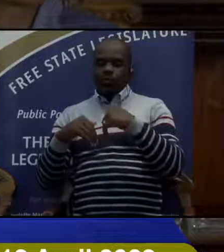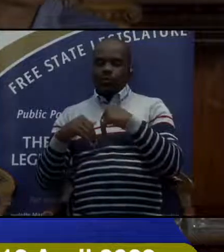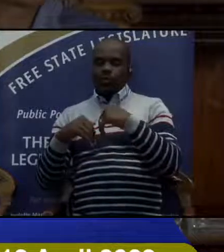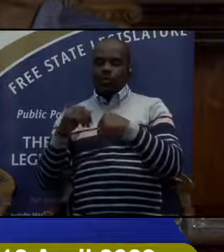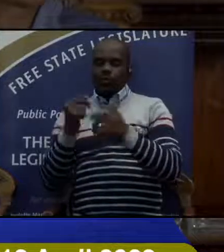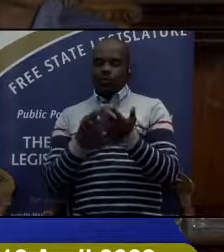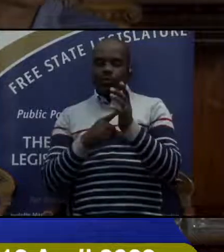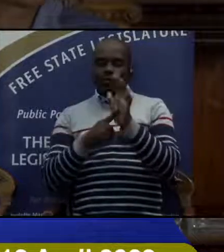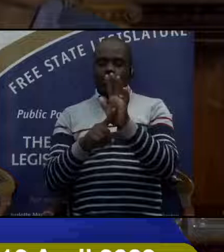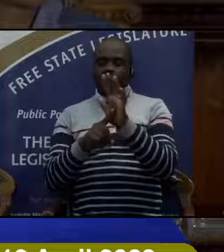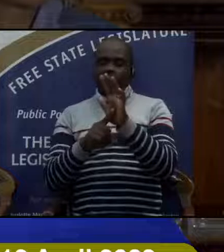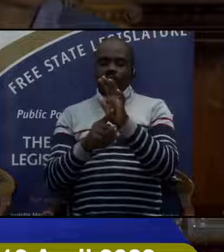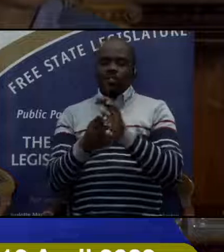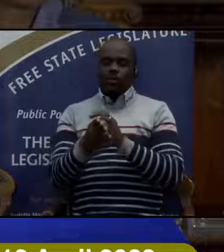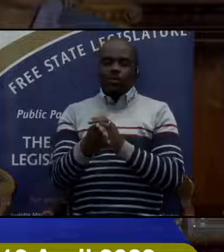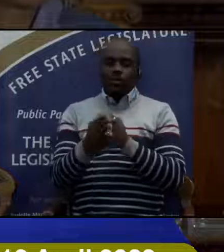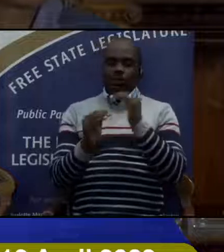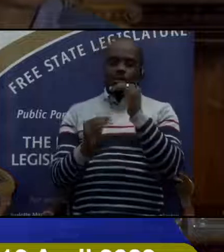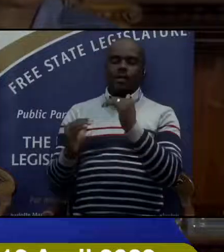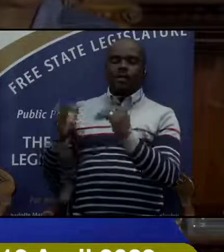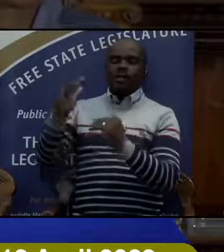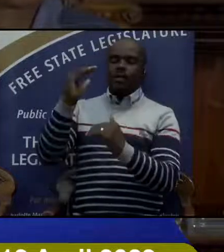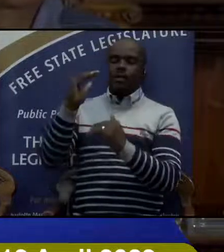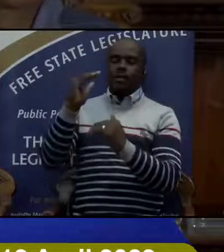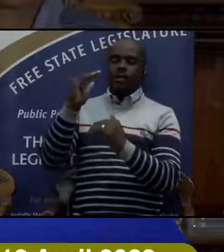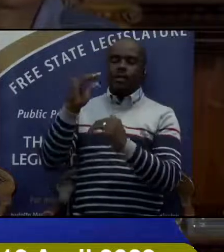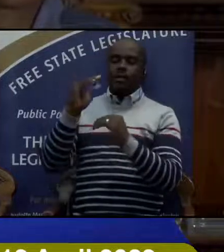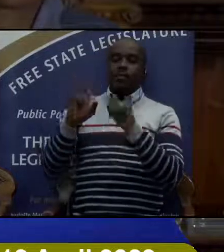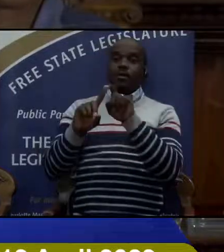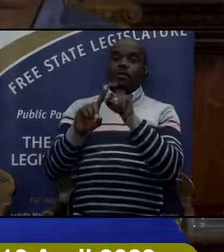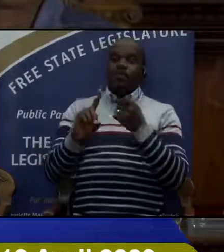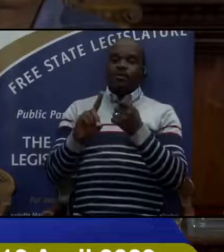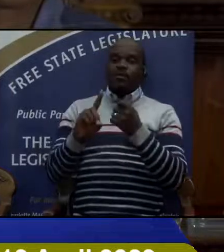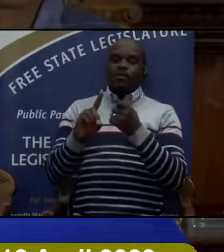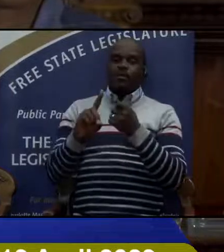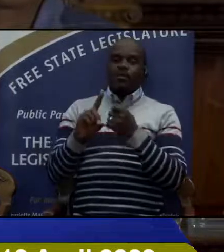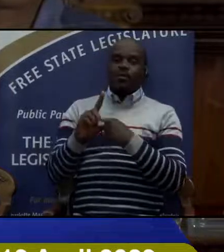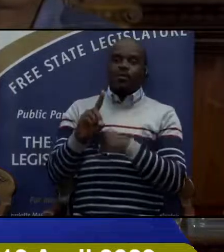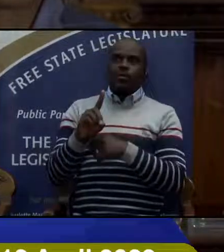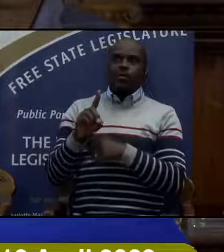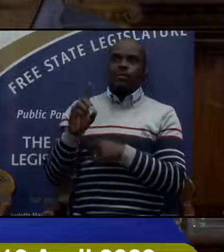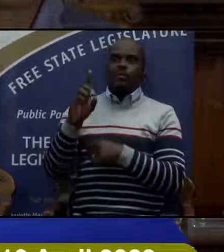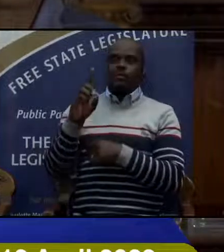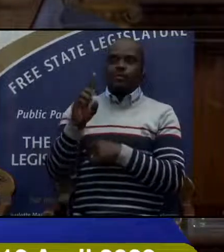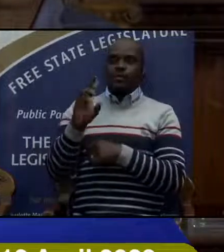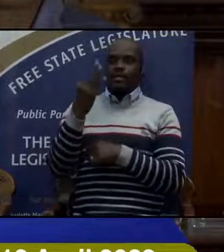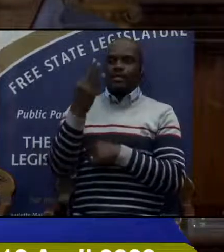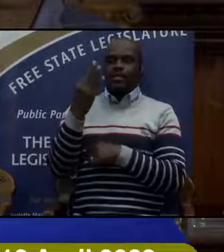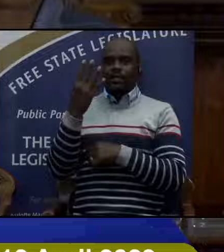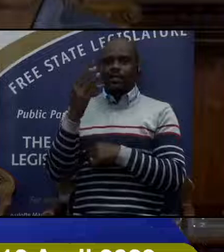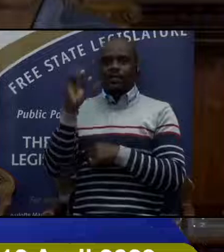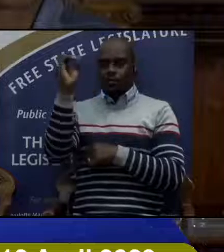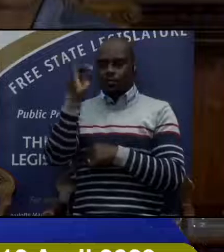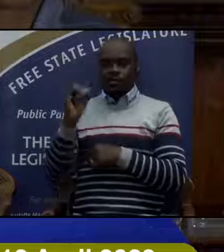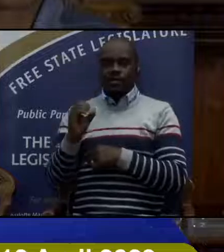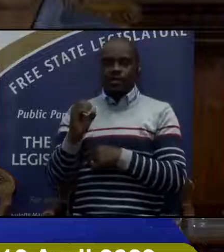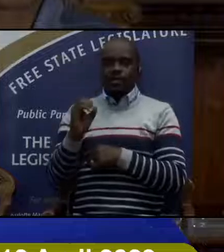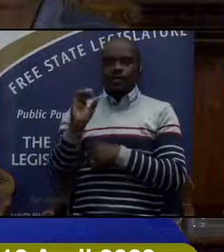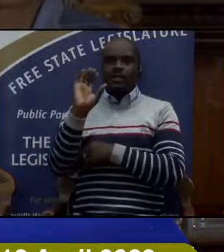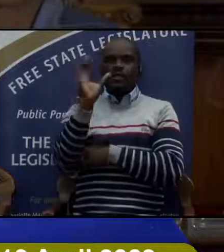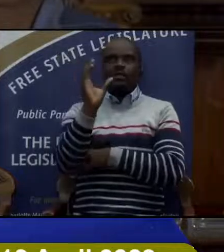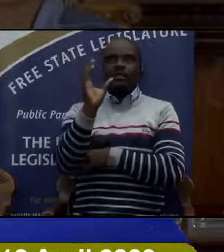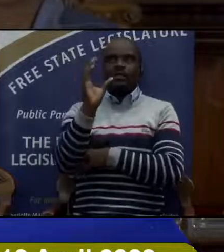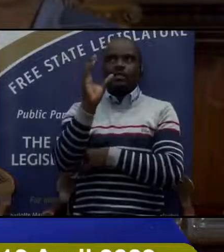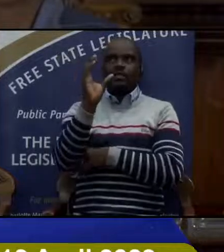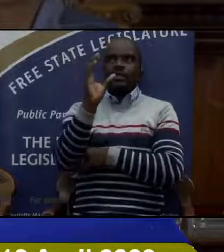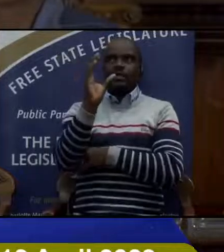from 34% to 35%, and the Free State is leading, Honourable Premier, in the youth unemployment, and